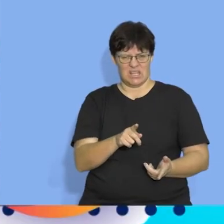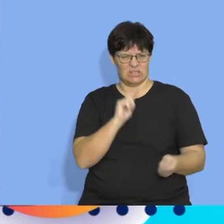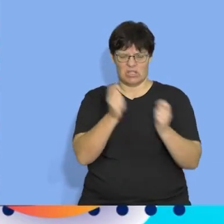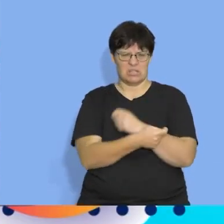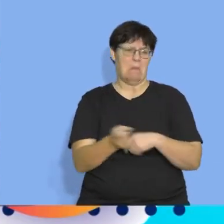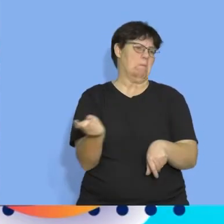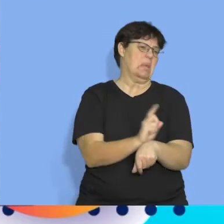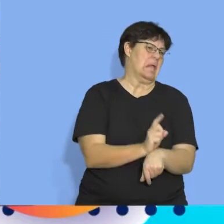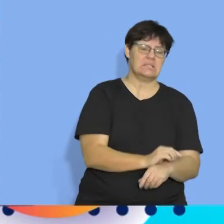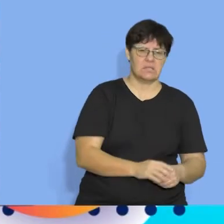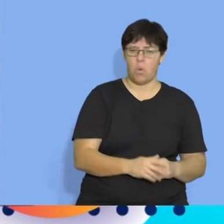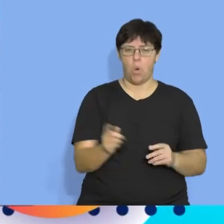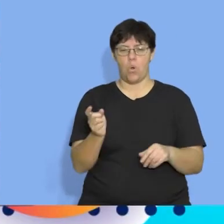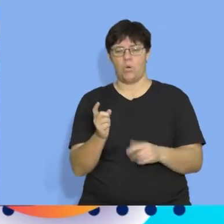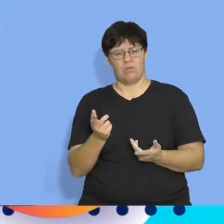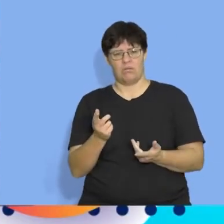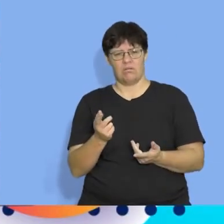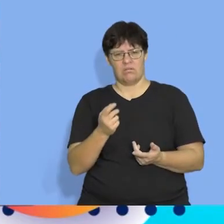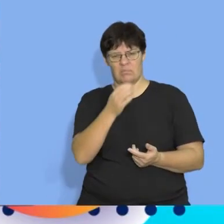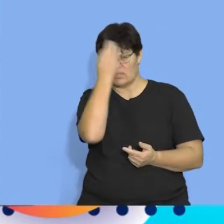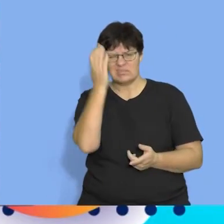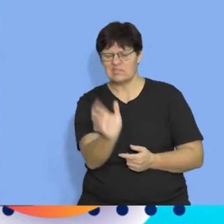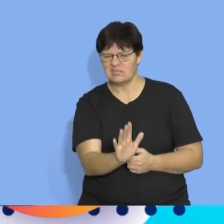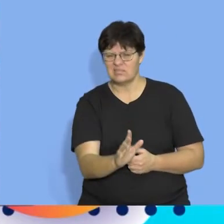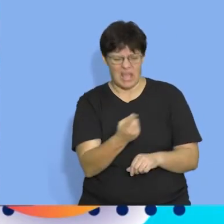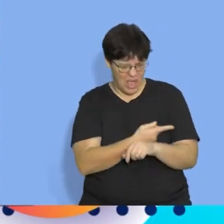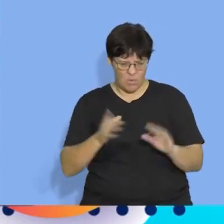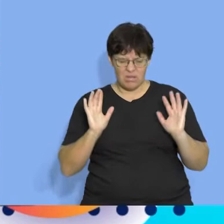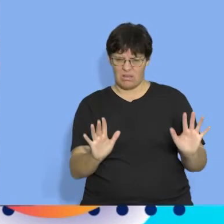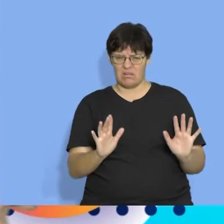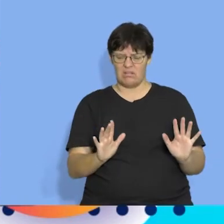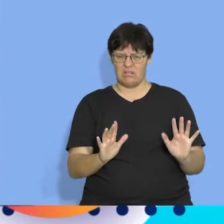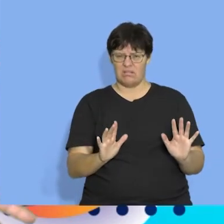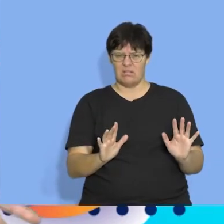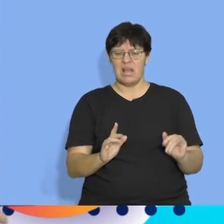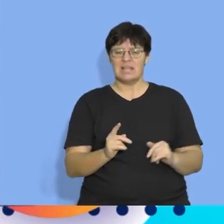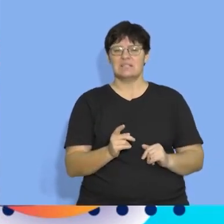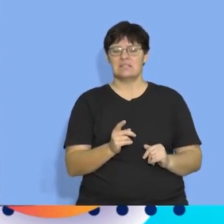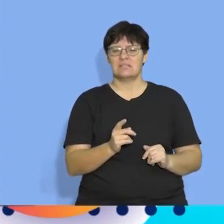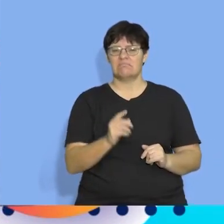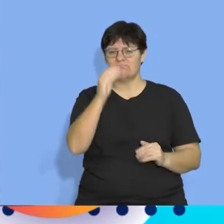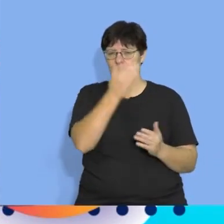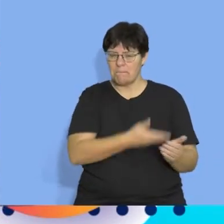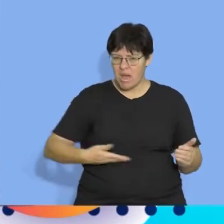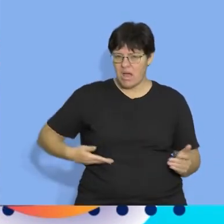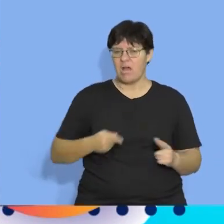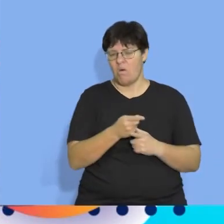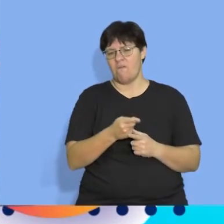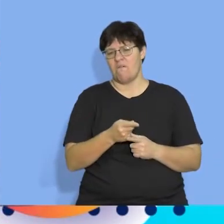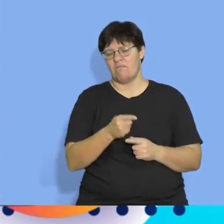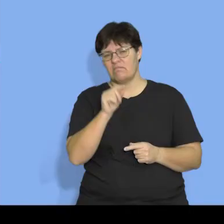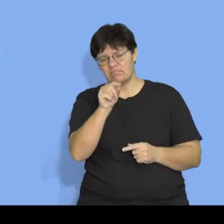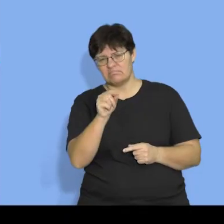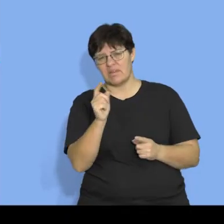it to minutes. Don't convert it to seconds. Hours is fine. It's a decimal. It's a fraction of an hour. which I